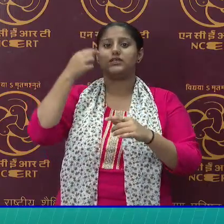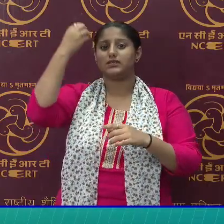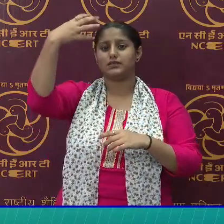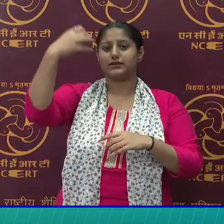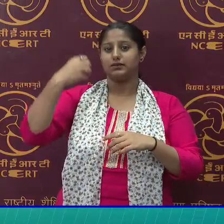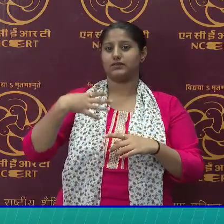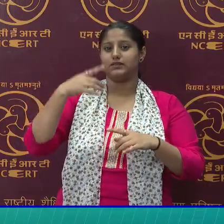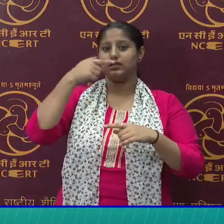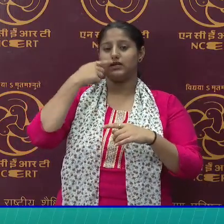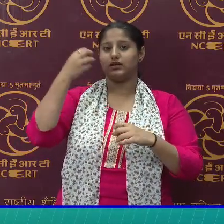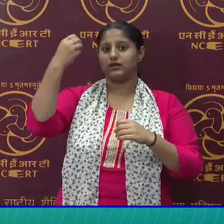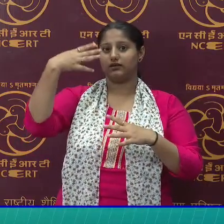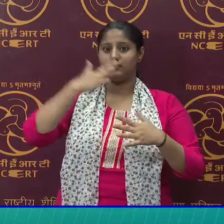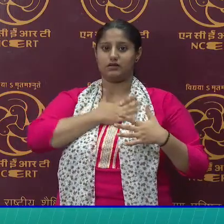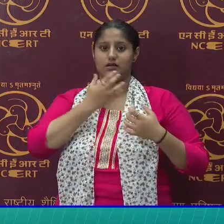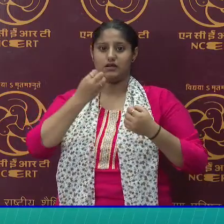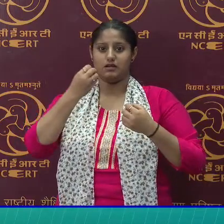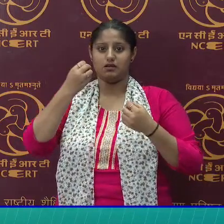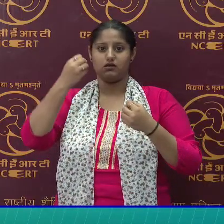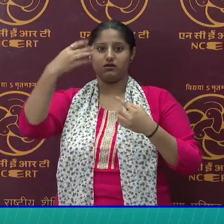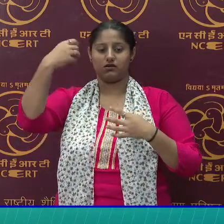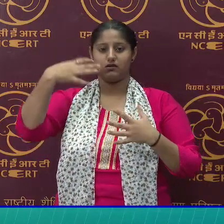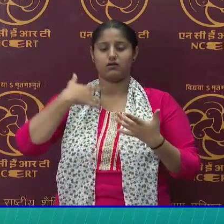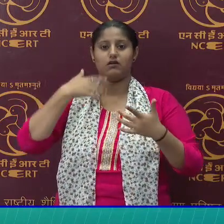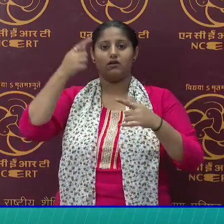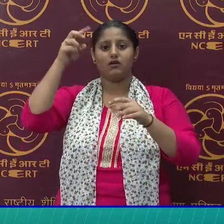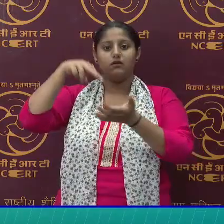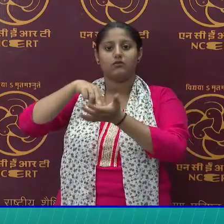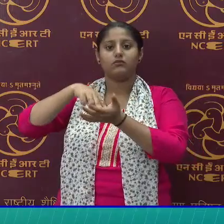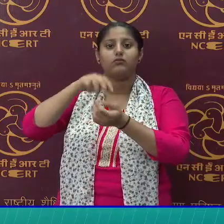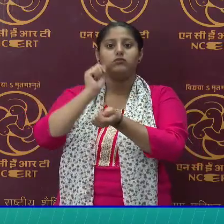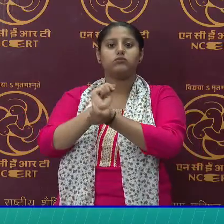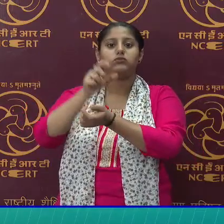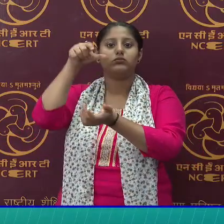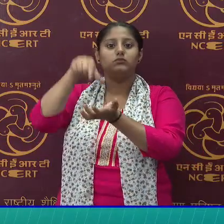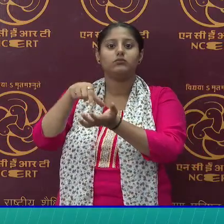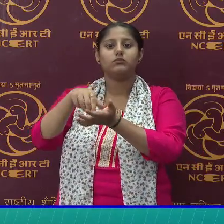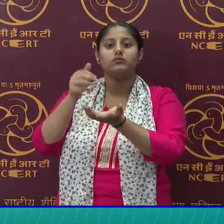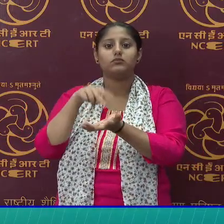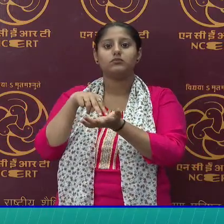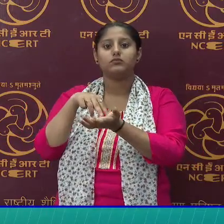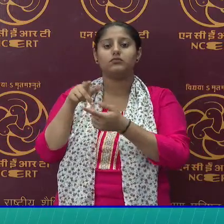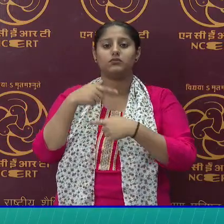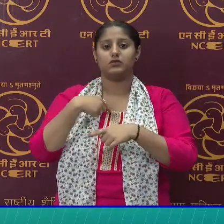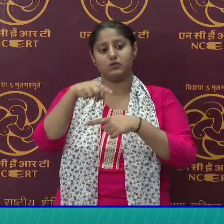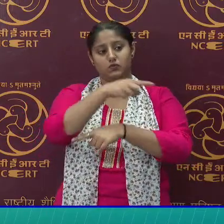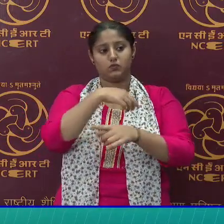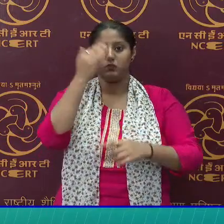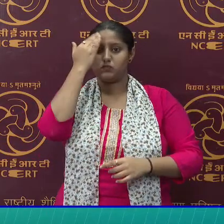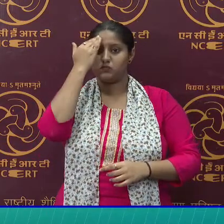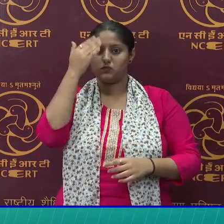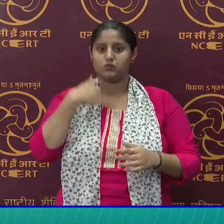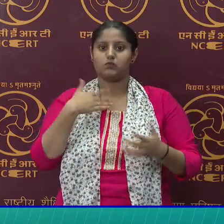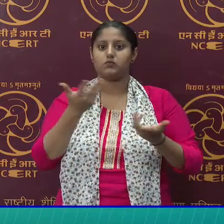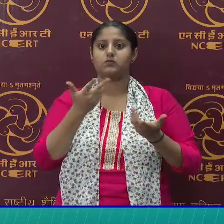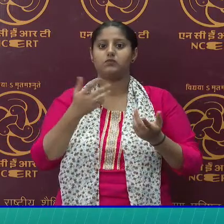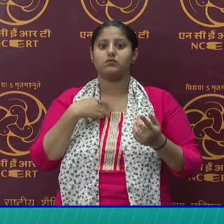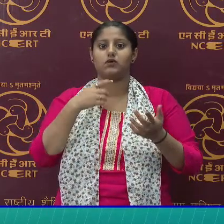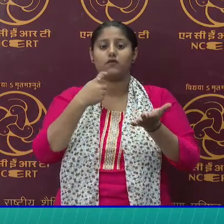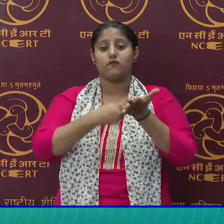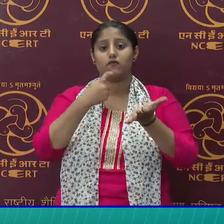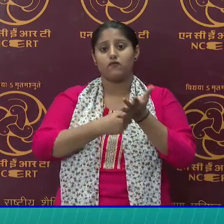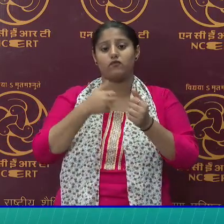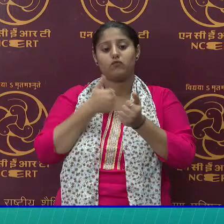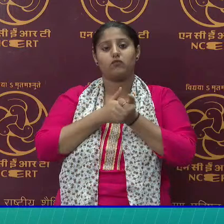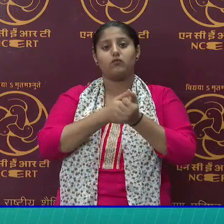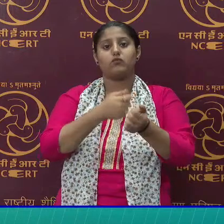is gently telling the children that it's important to follow road rules, and how